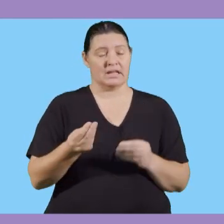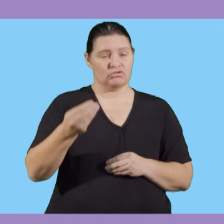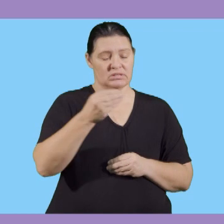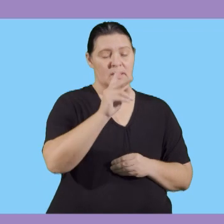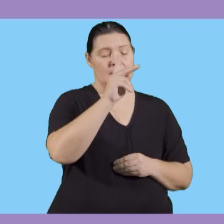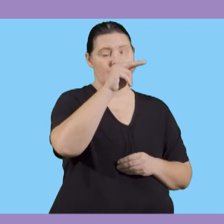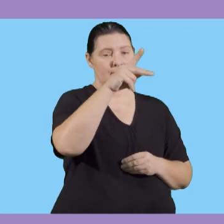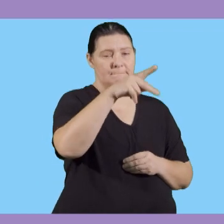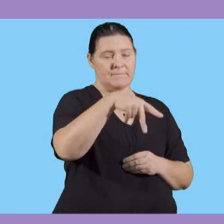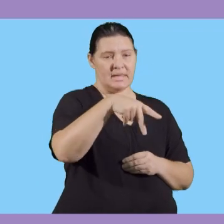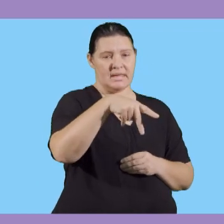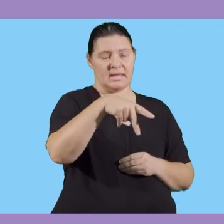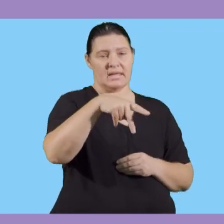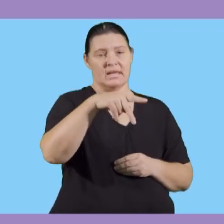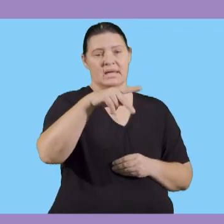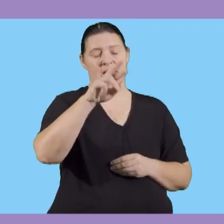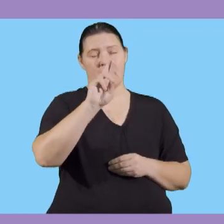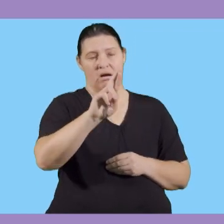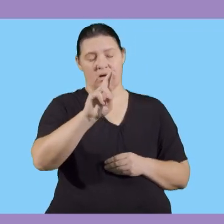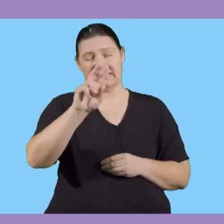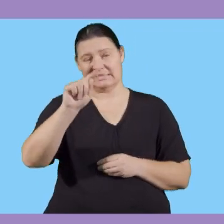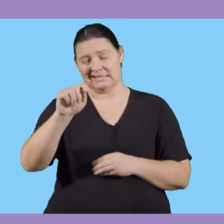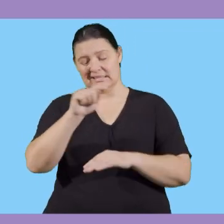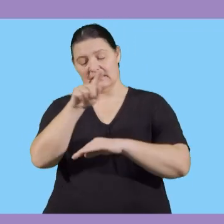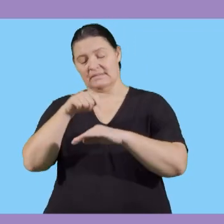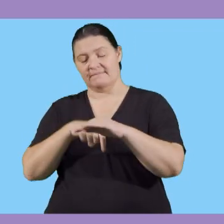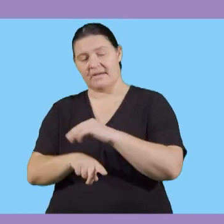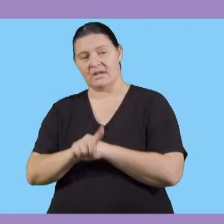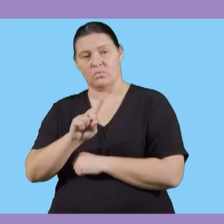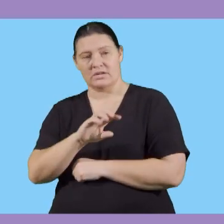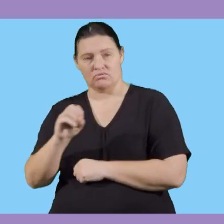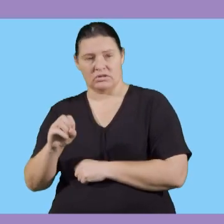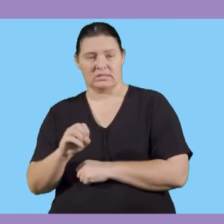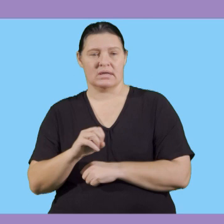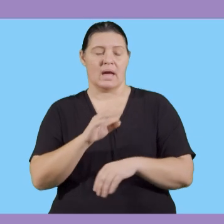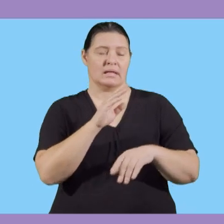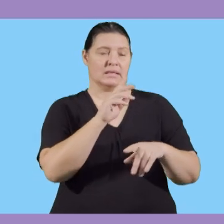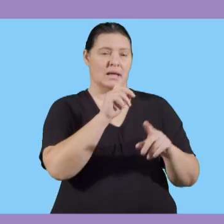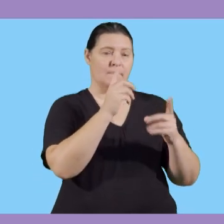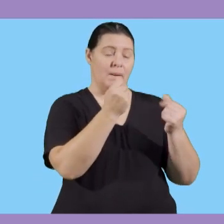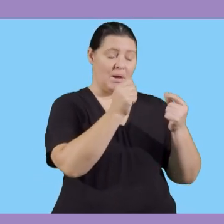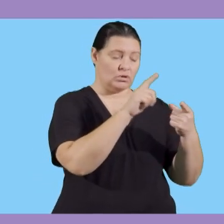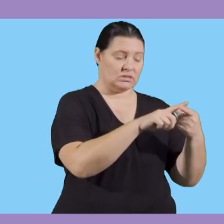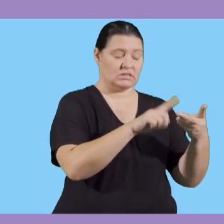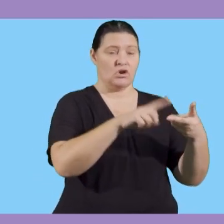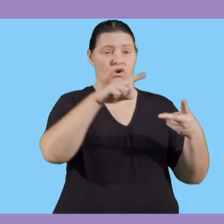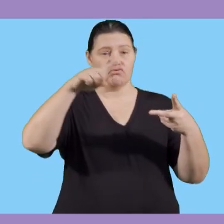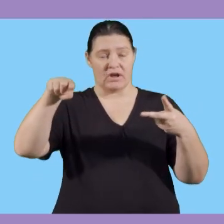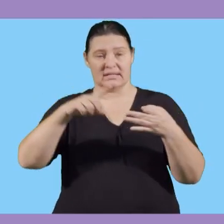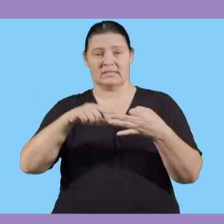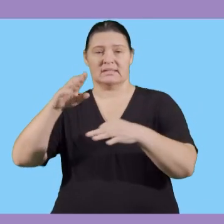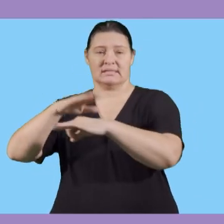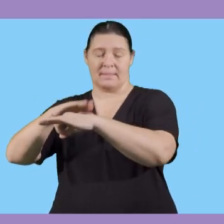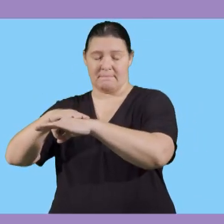P for our principal amount, R for our rate, and T for our time or our period. And we are going to divide all of